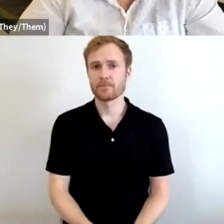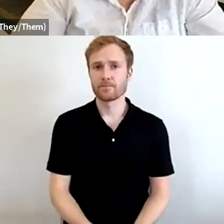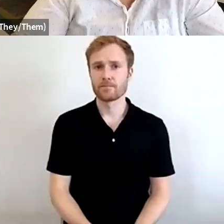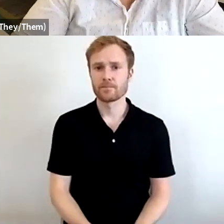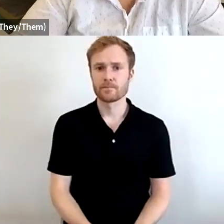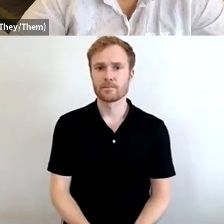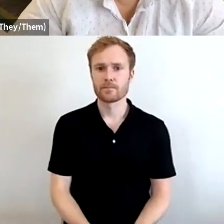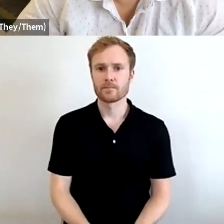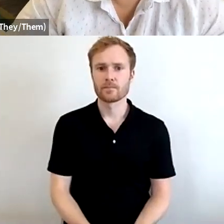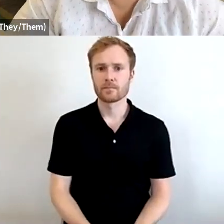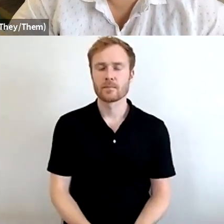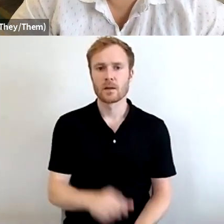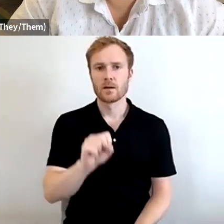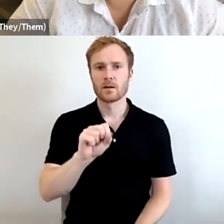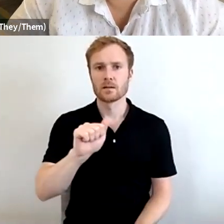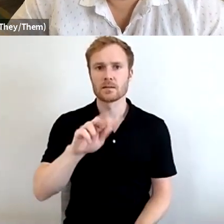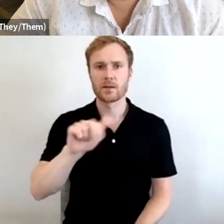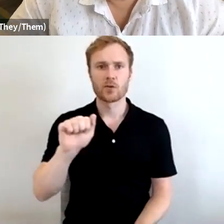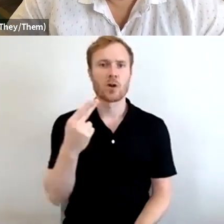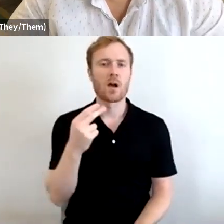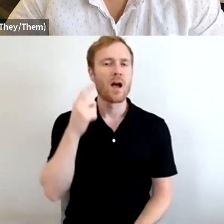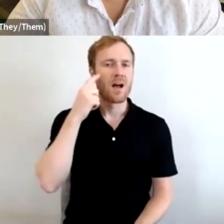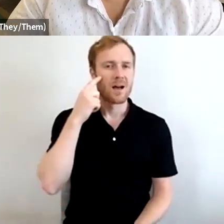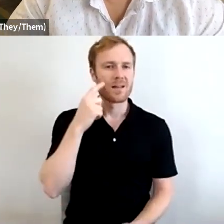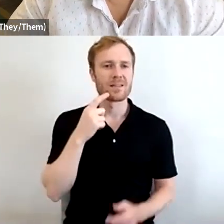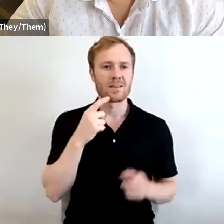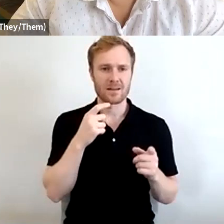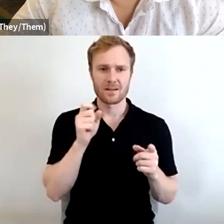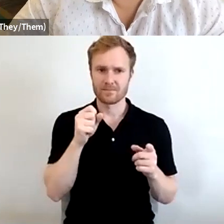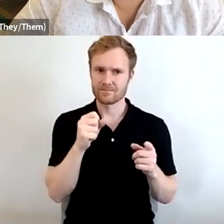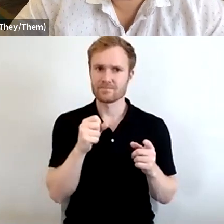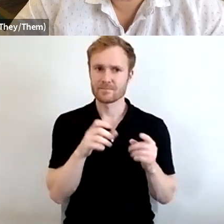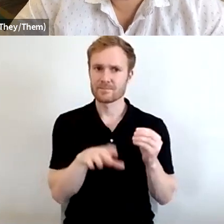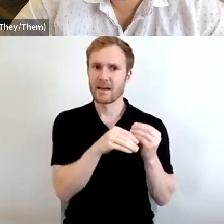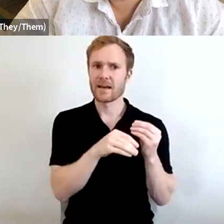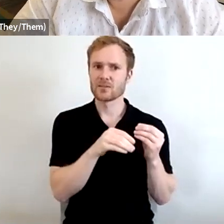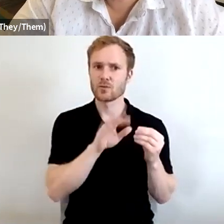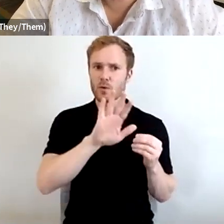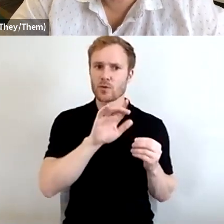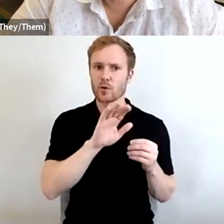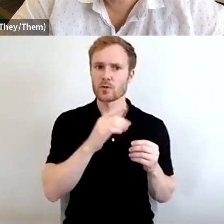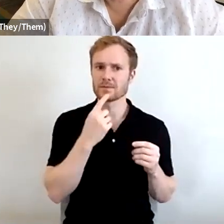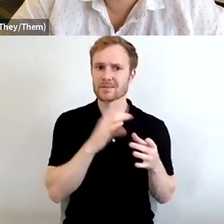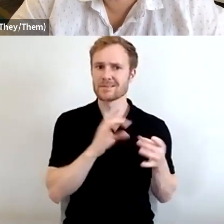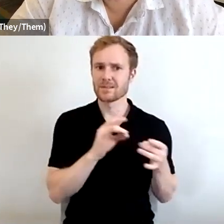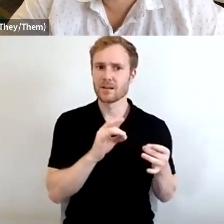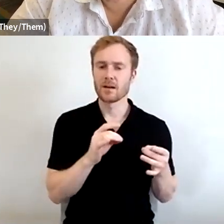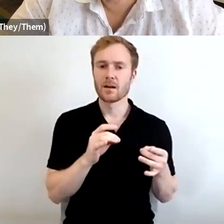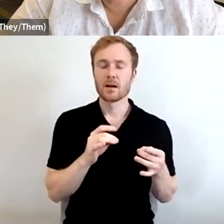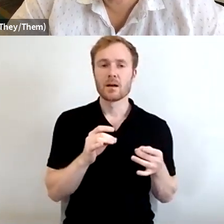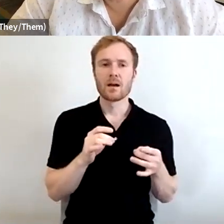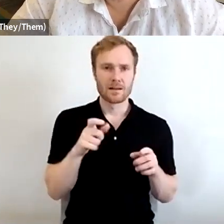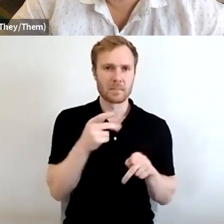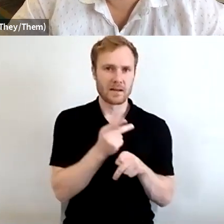I think to sort of lean into what you were just saying there, Jam, about like being cautious. If you are an ally and a young